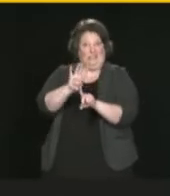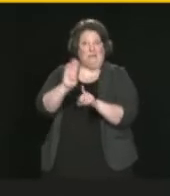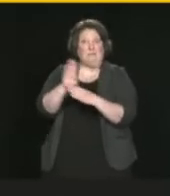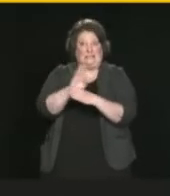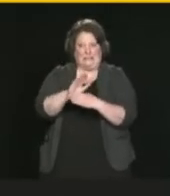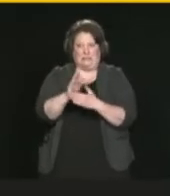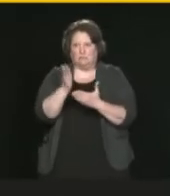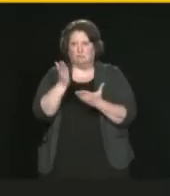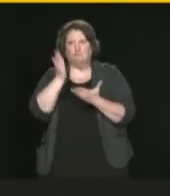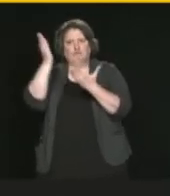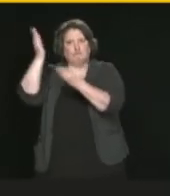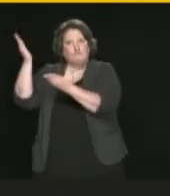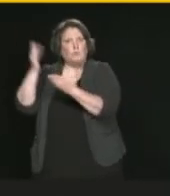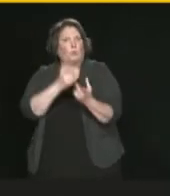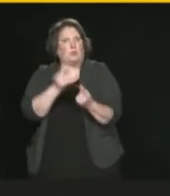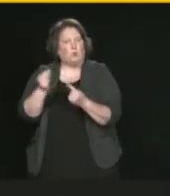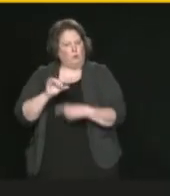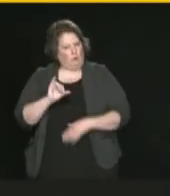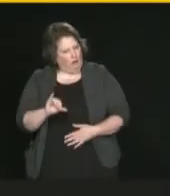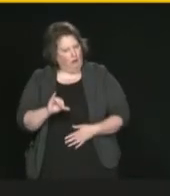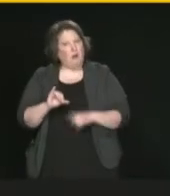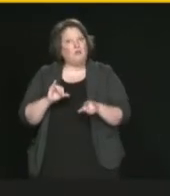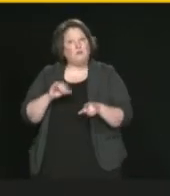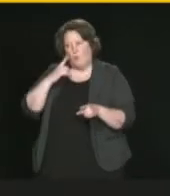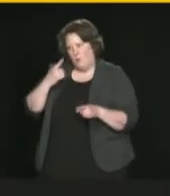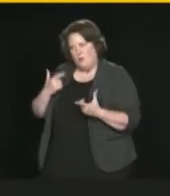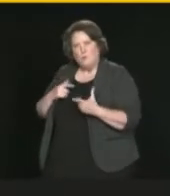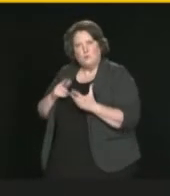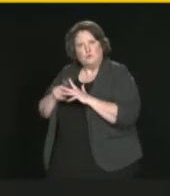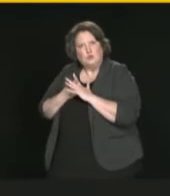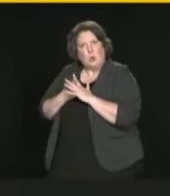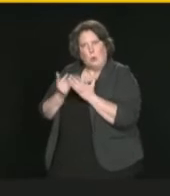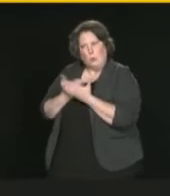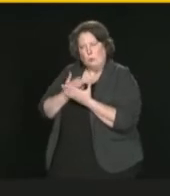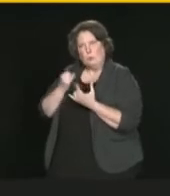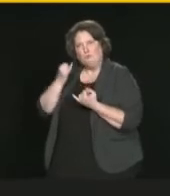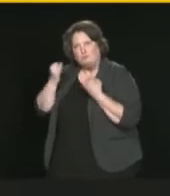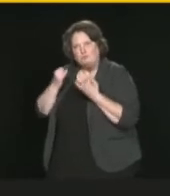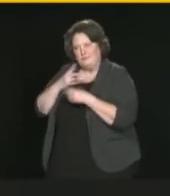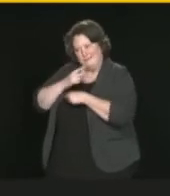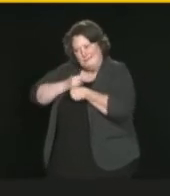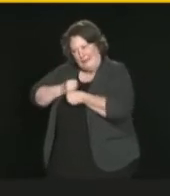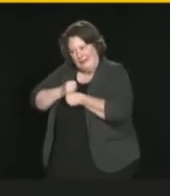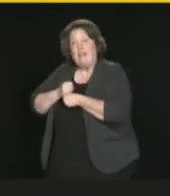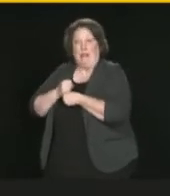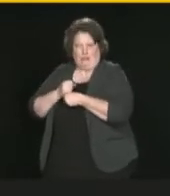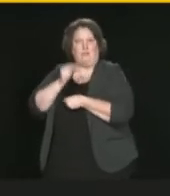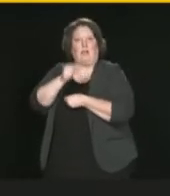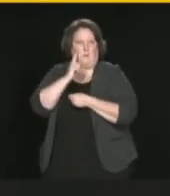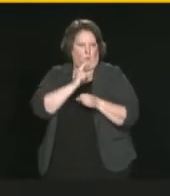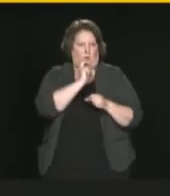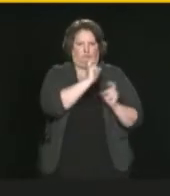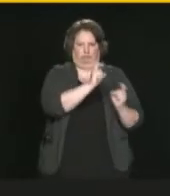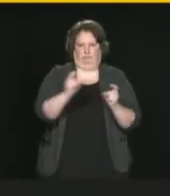some prototypes for testing, and innovators will be able to work with the government to scale up production.